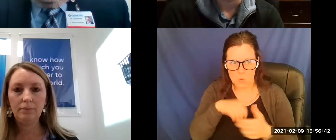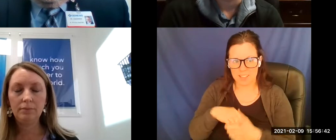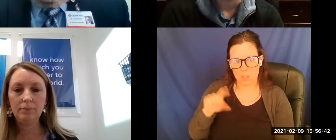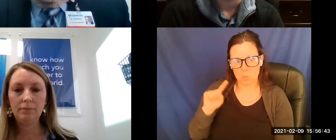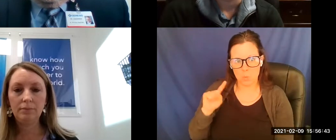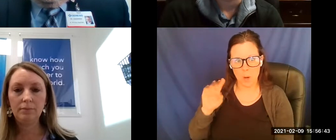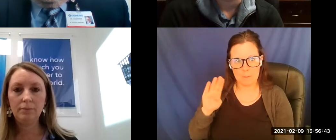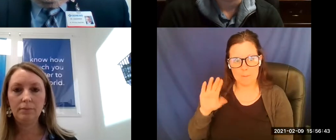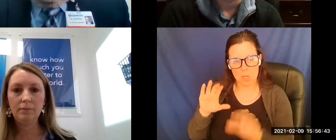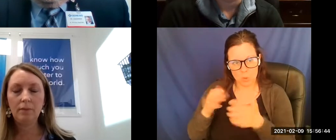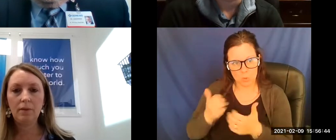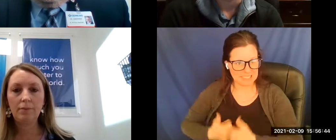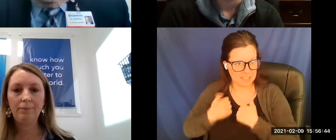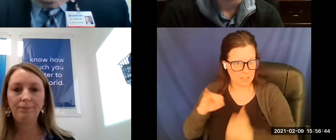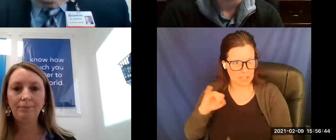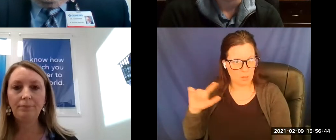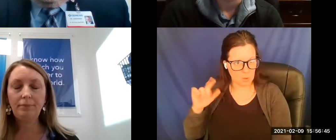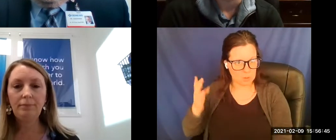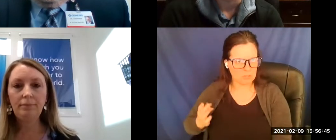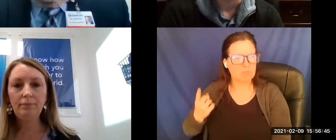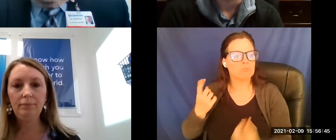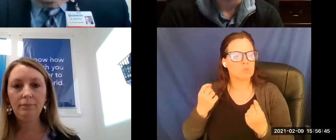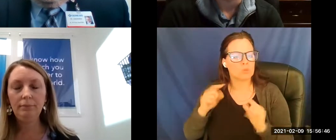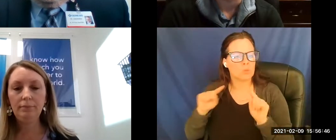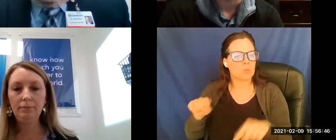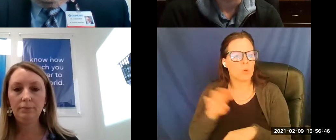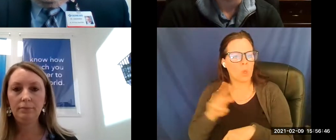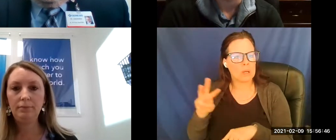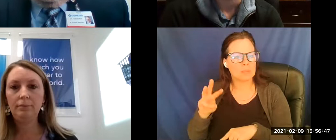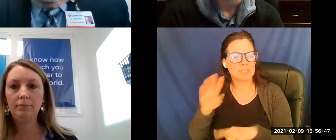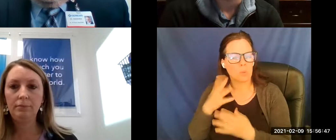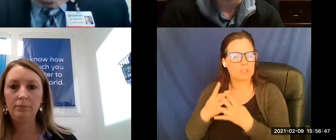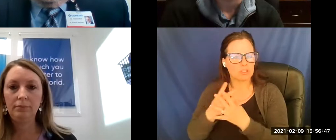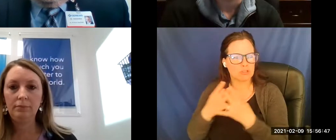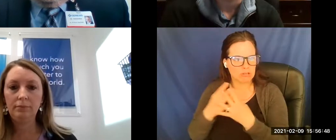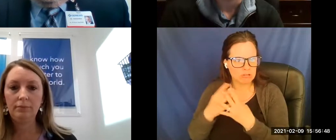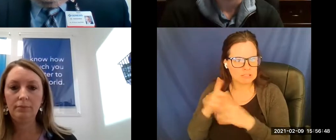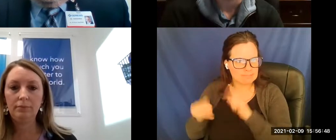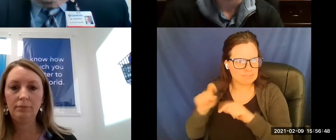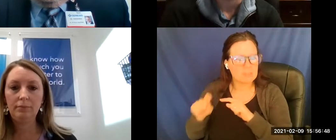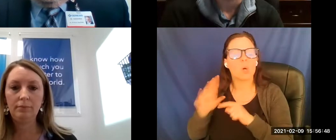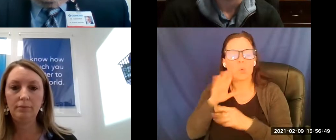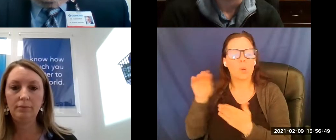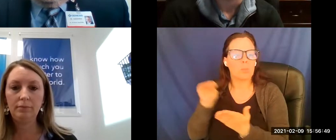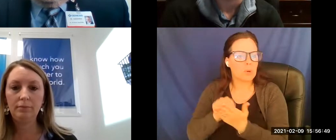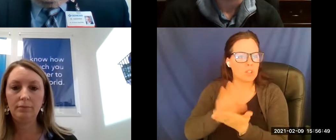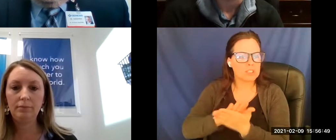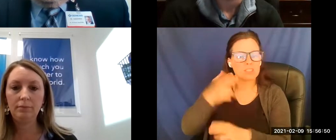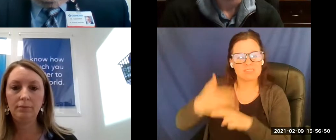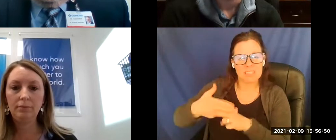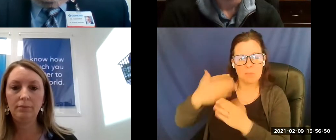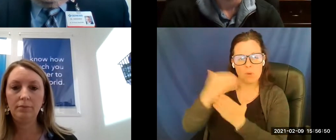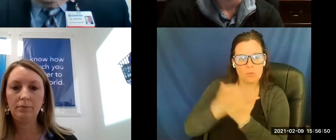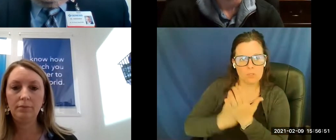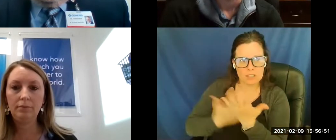and reside on the Illinois side, they can go to our website. They will be screened and placed on a waiting list. When vaccine is available, they will receive a link to sign